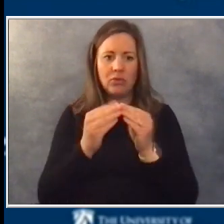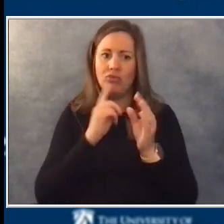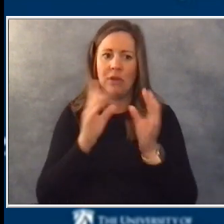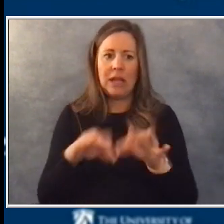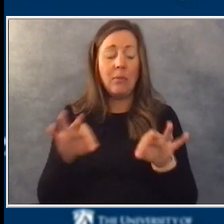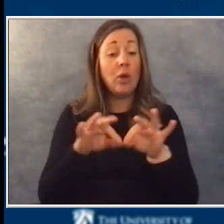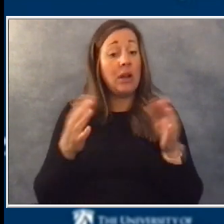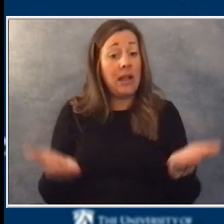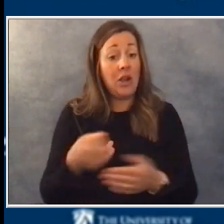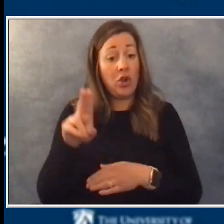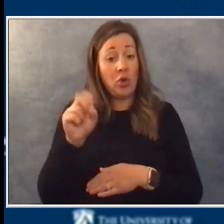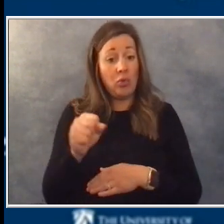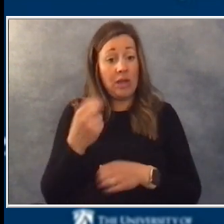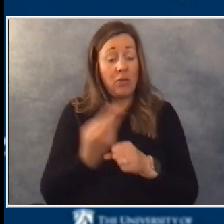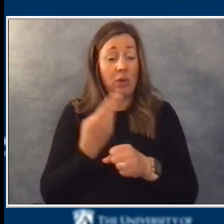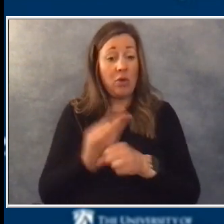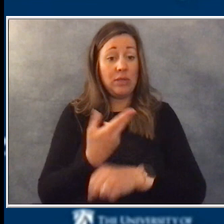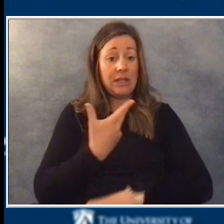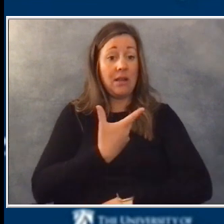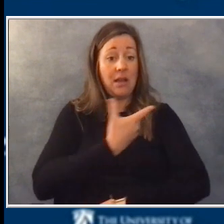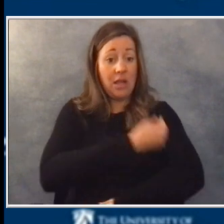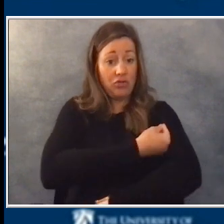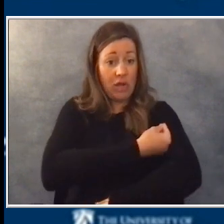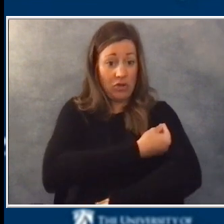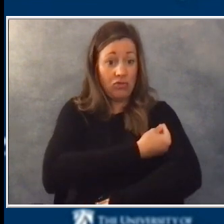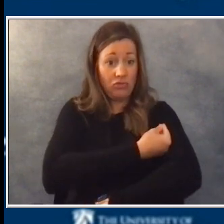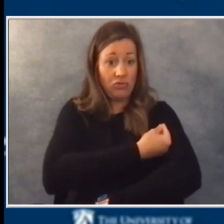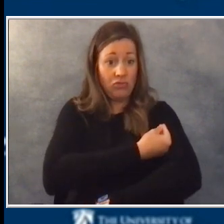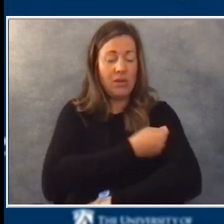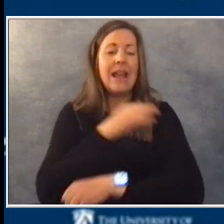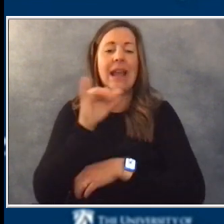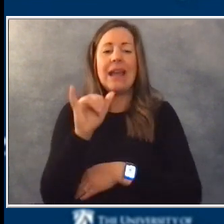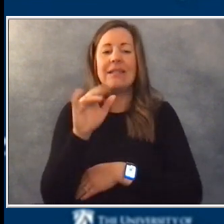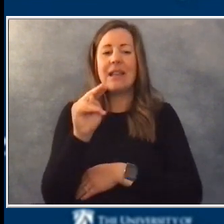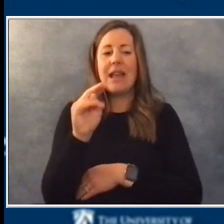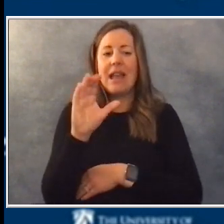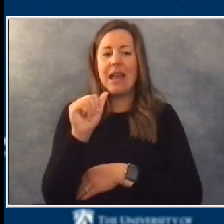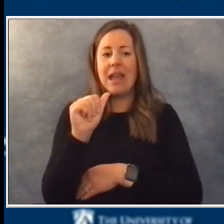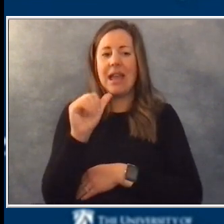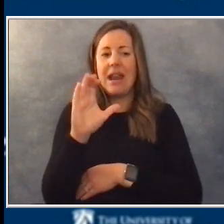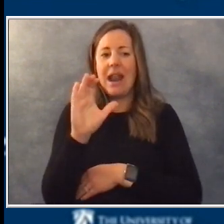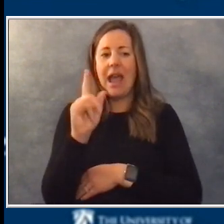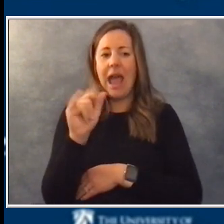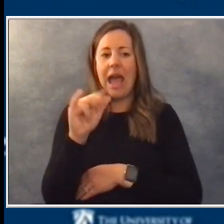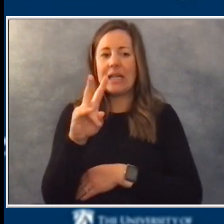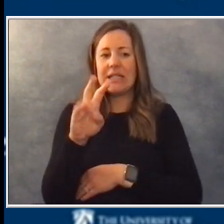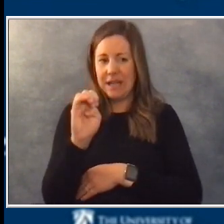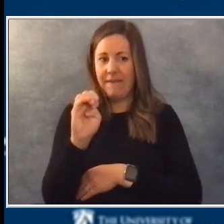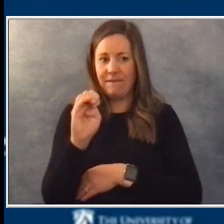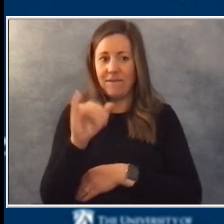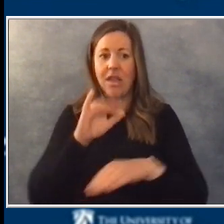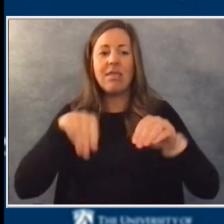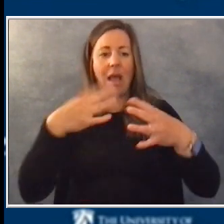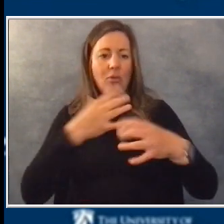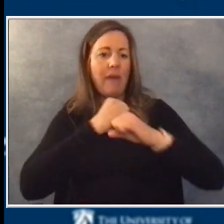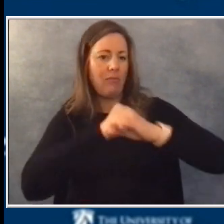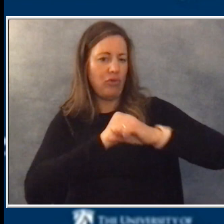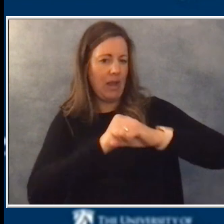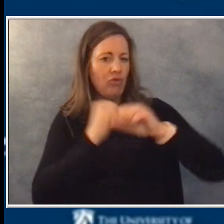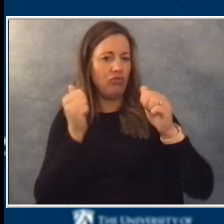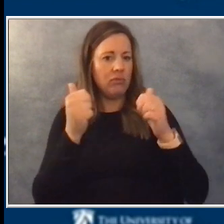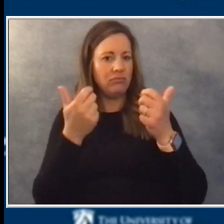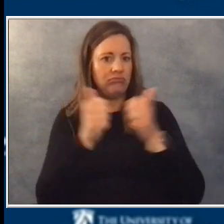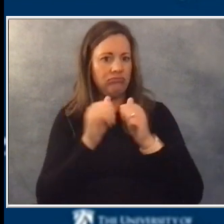the injection or the inactivated poliovirus. That provides protection against